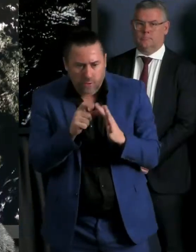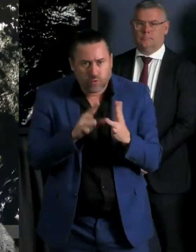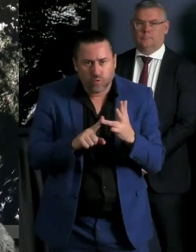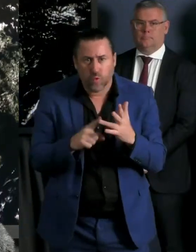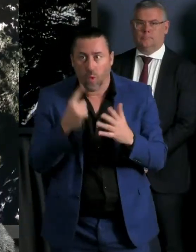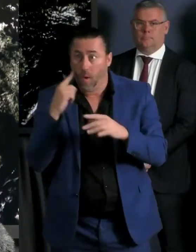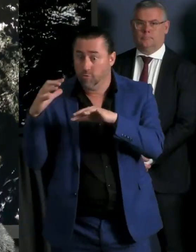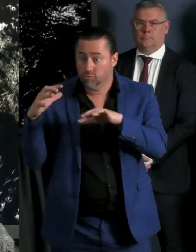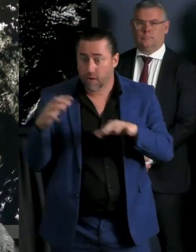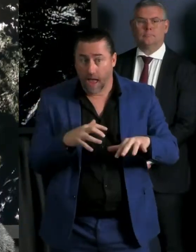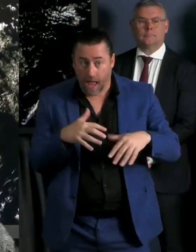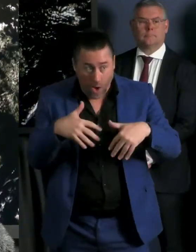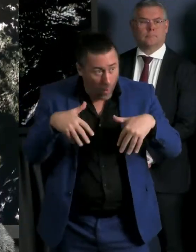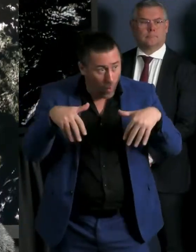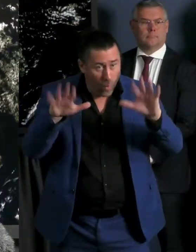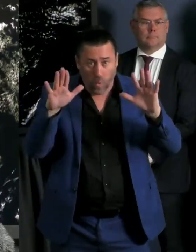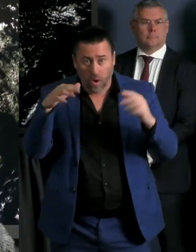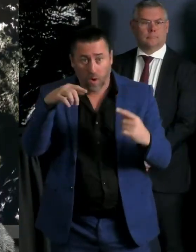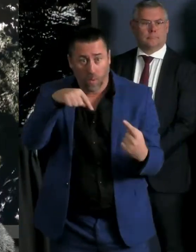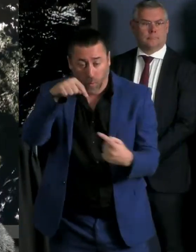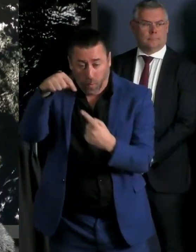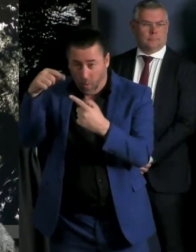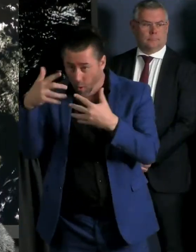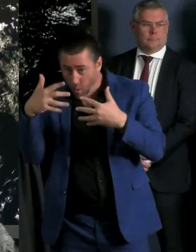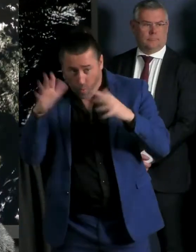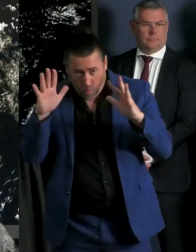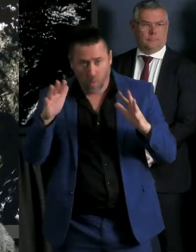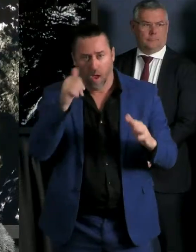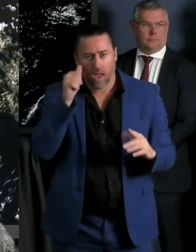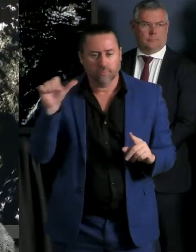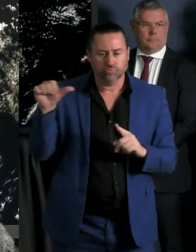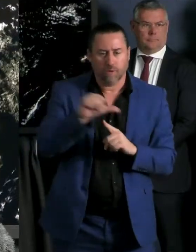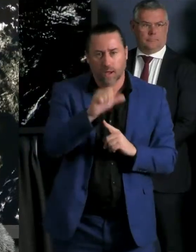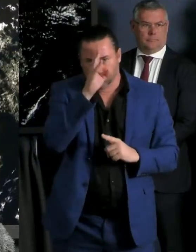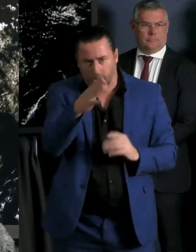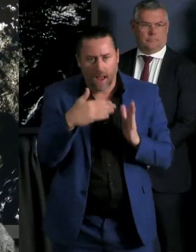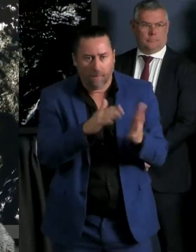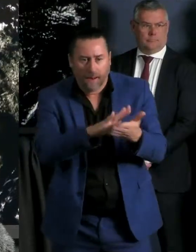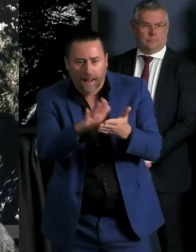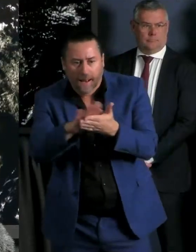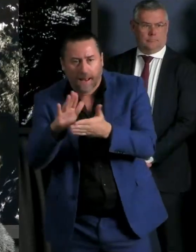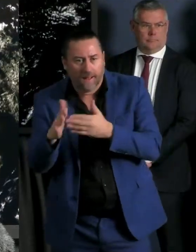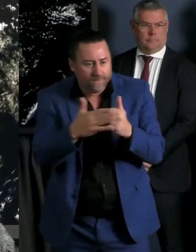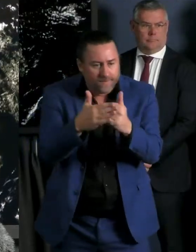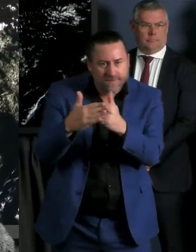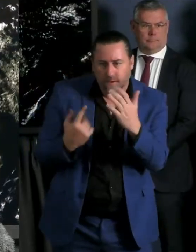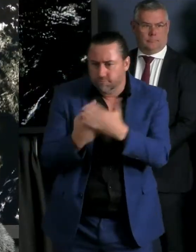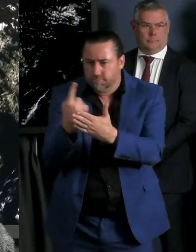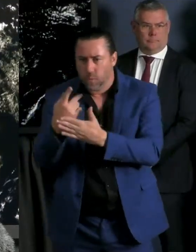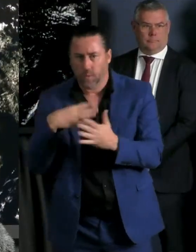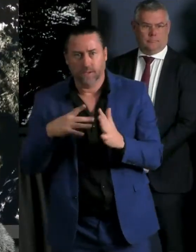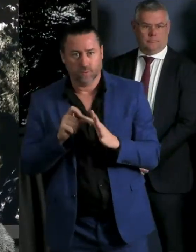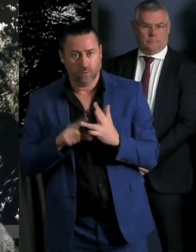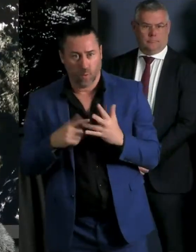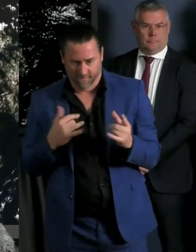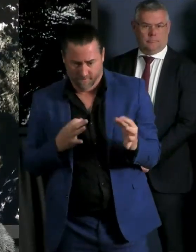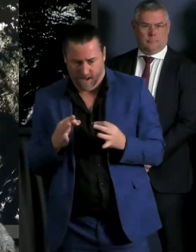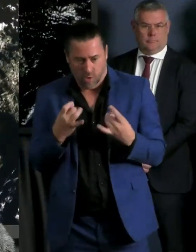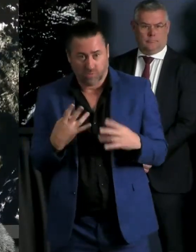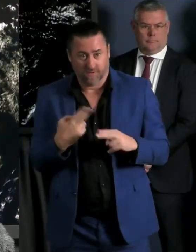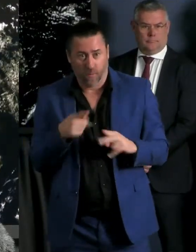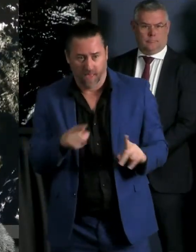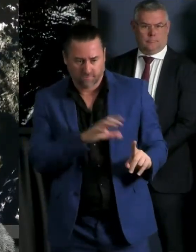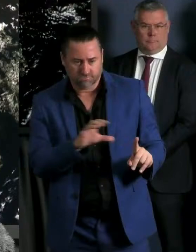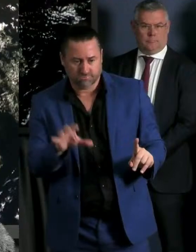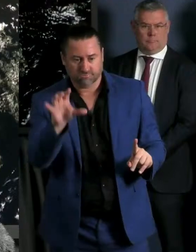recovery preparations are in place so that emergency services can respond as quickly as possible when